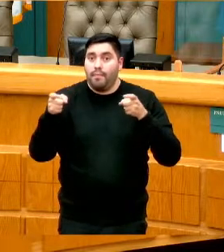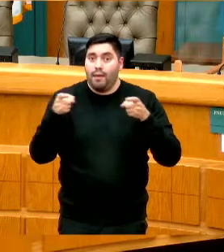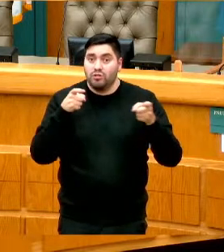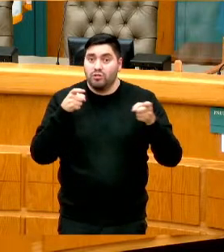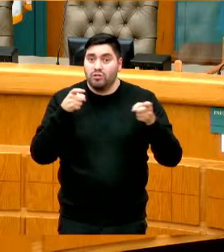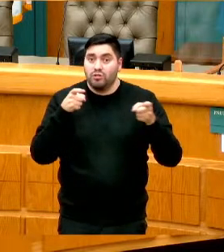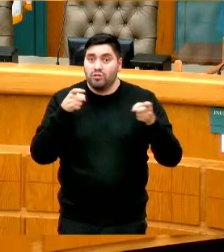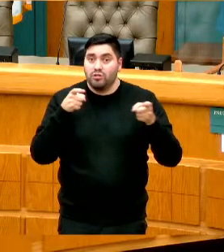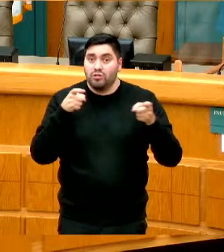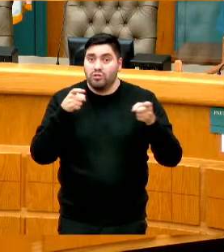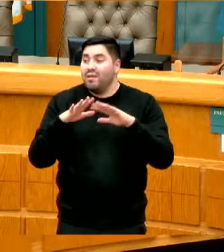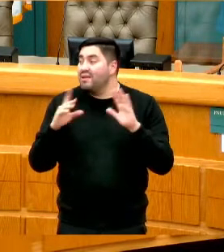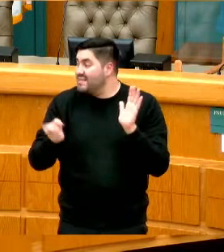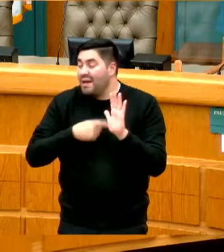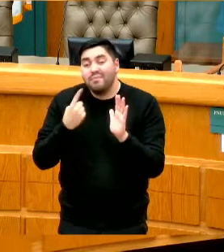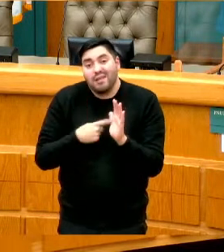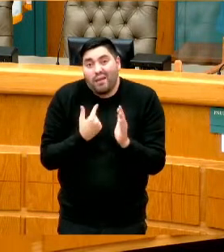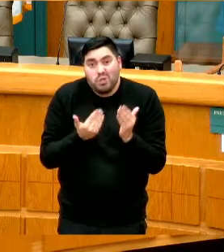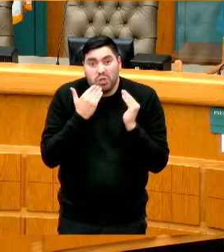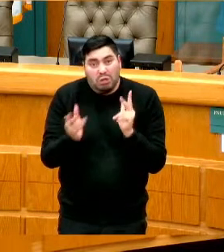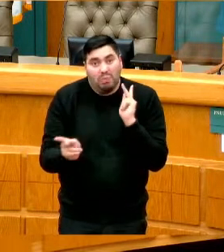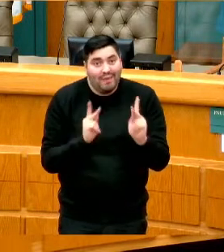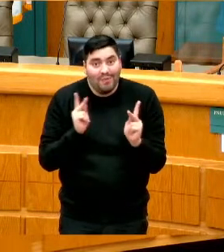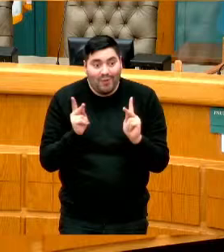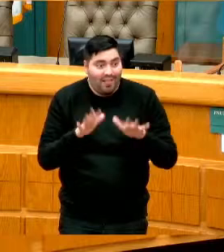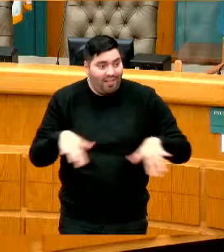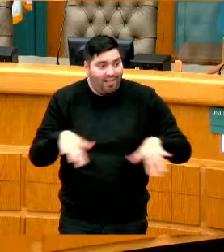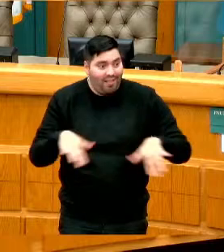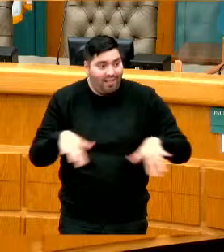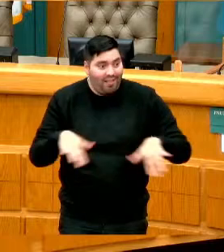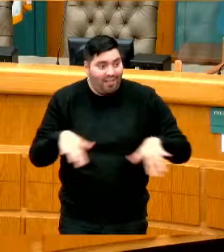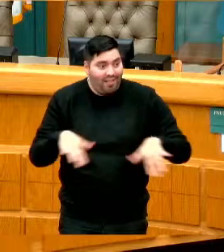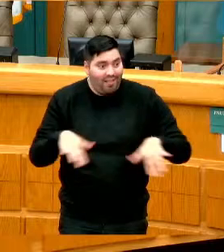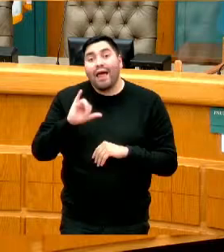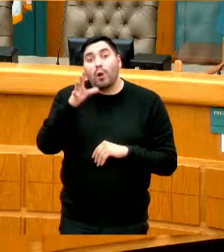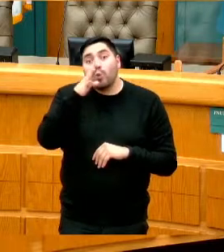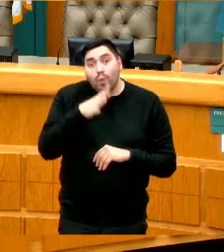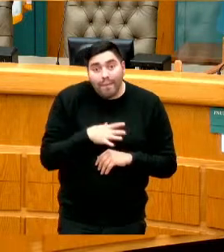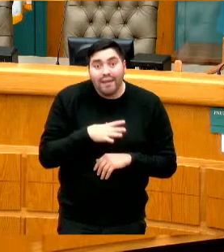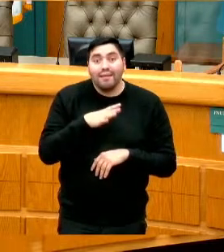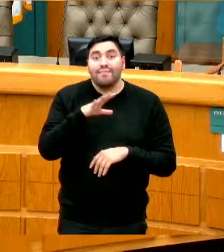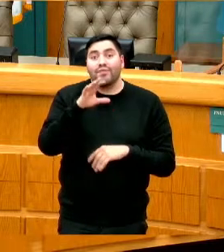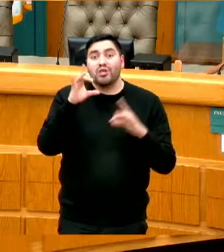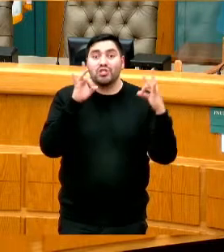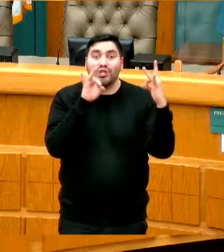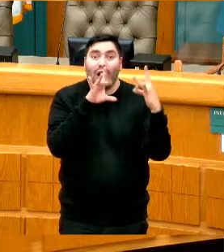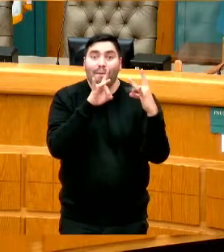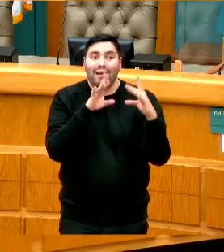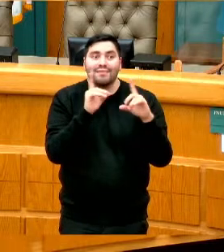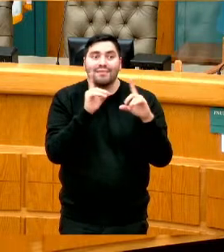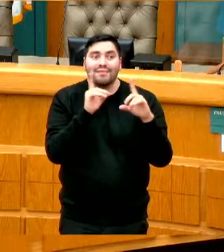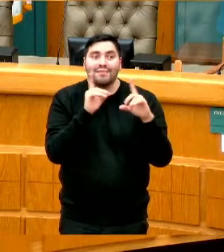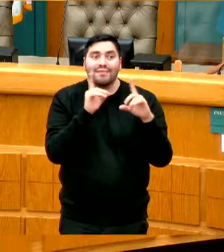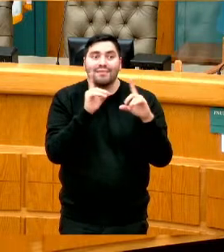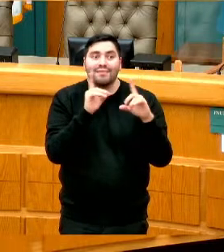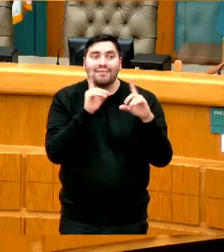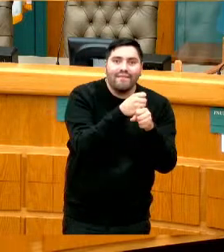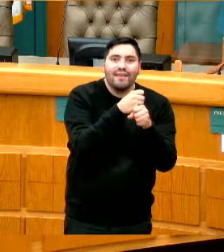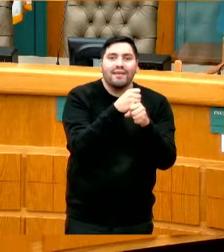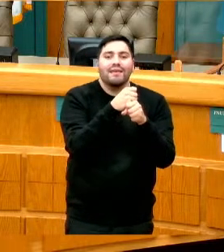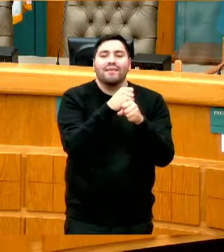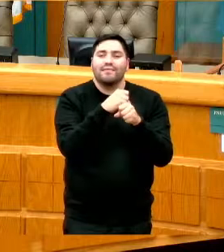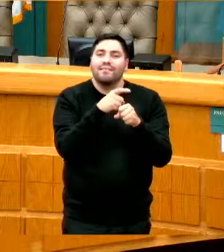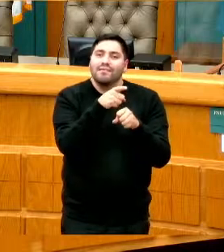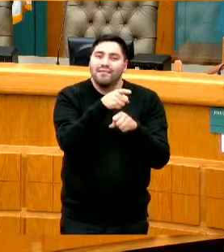sometimes you just have good people everywhere. Like the lady at Starbucks when I went to get coffee for everybody who was working the Waves